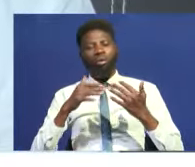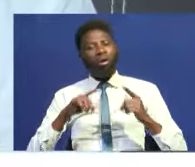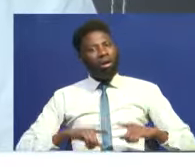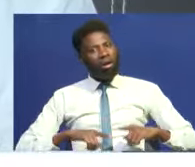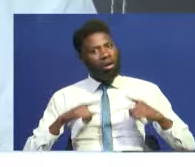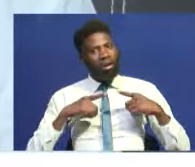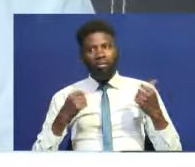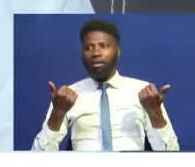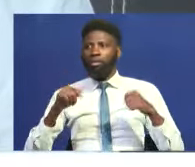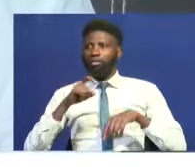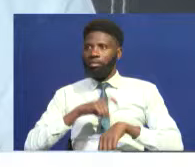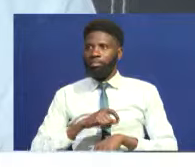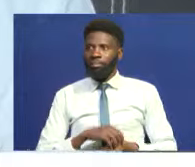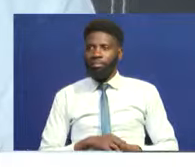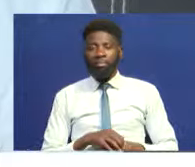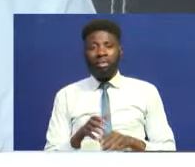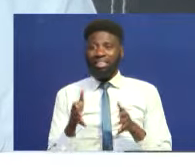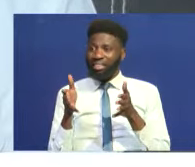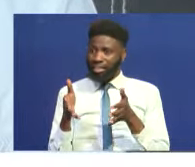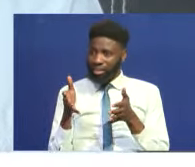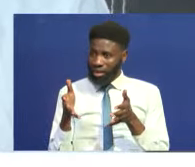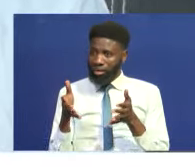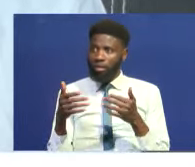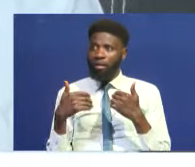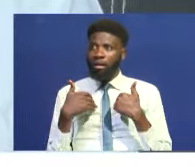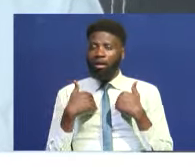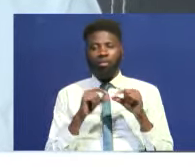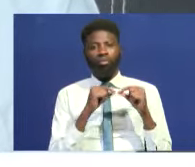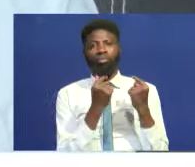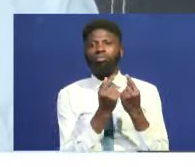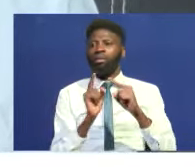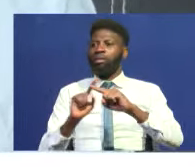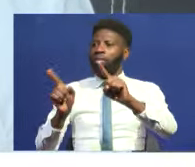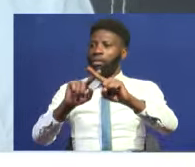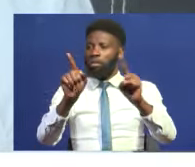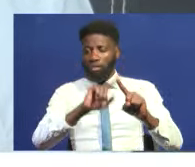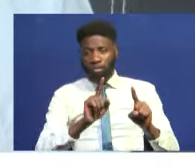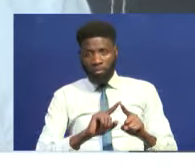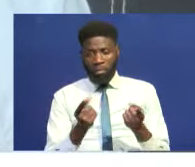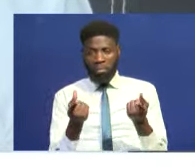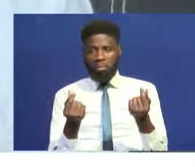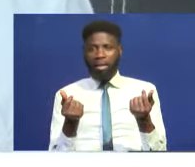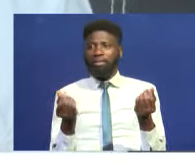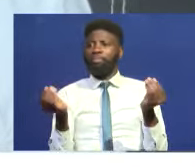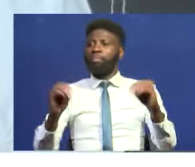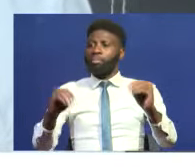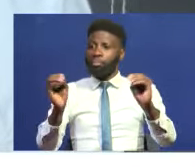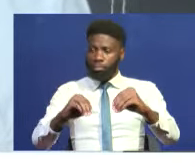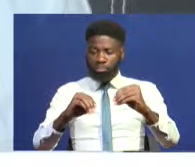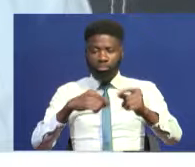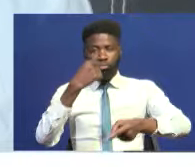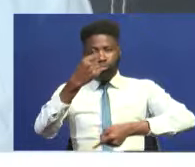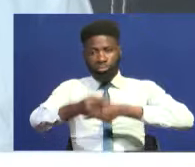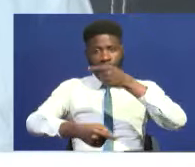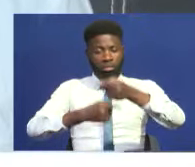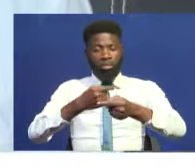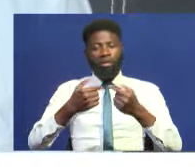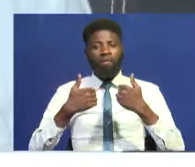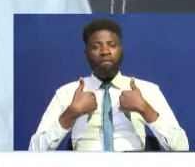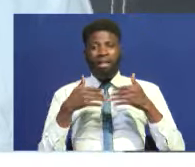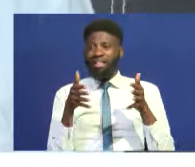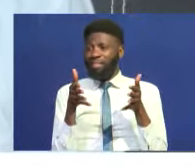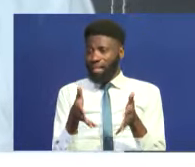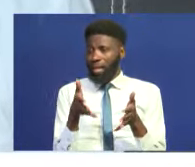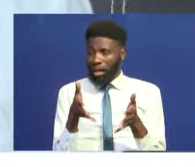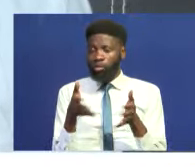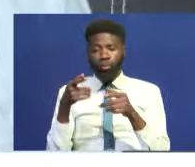far, we have some groups that are contributing for us. And so far, I can